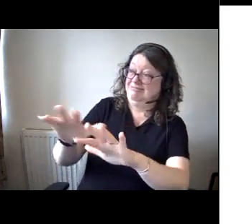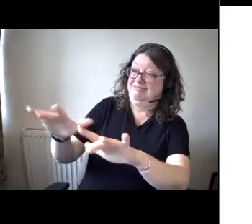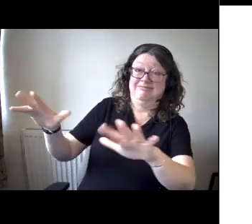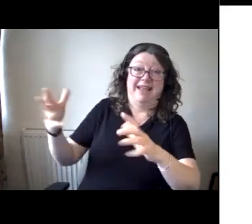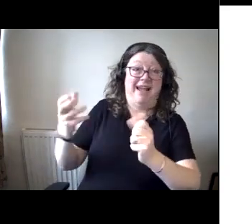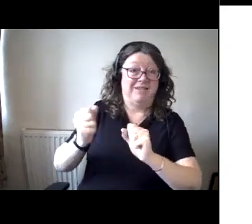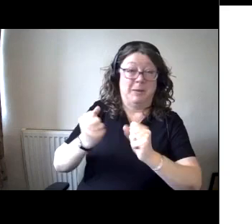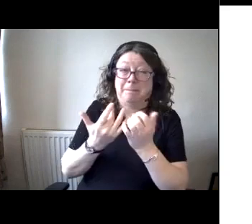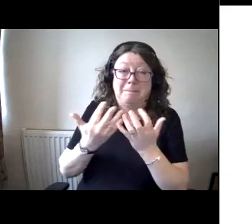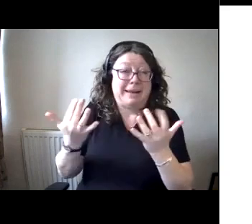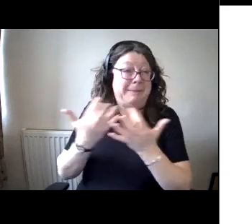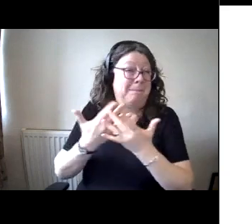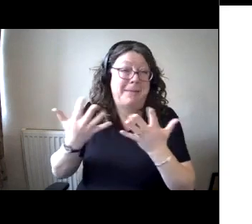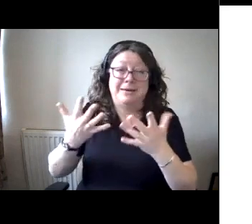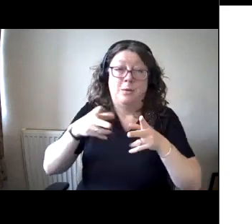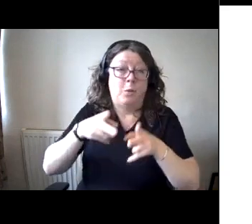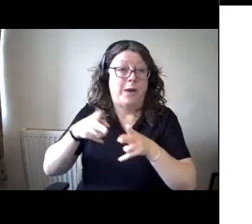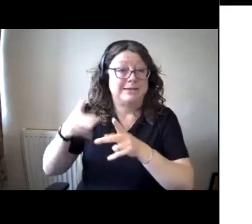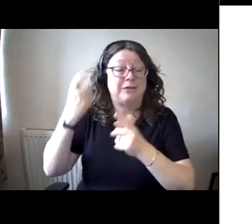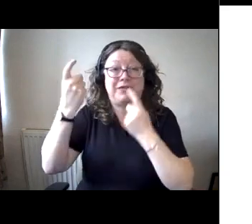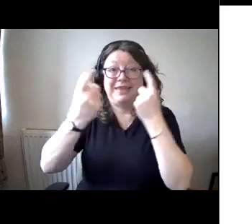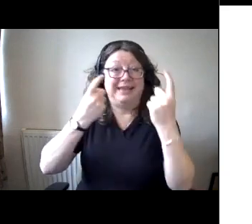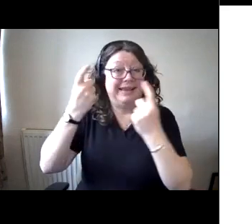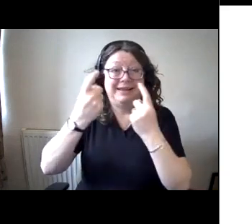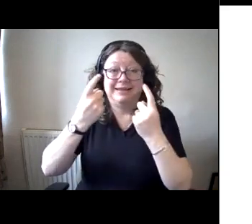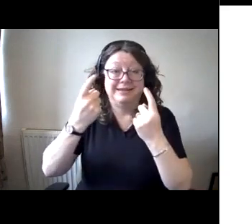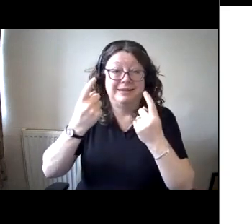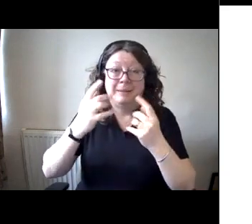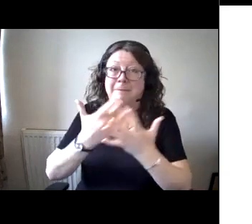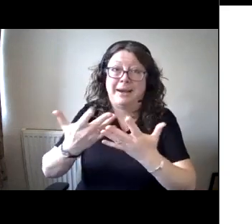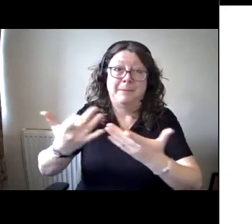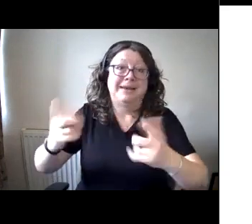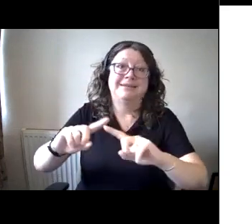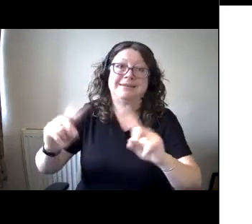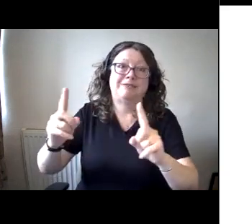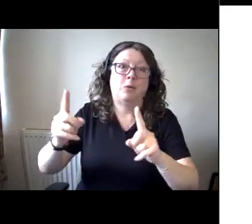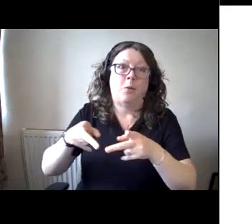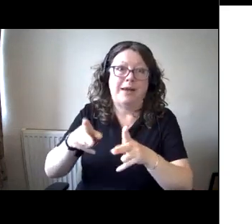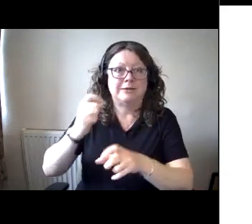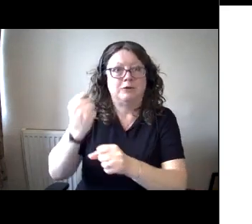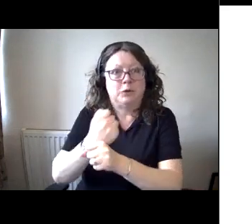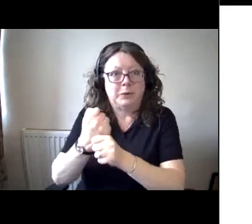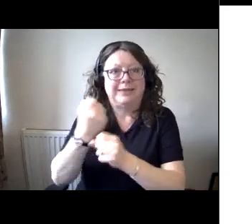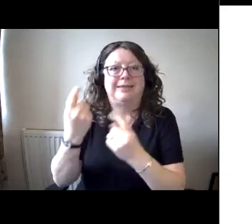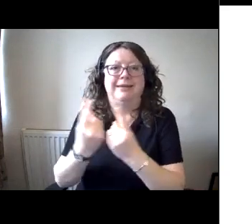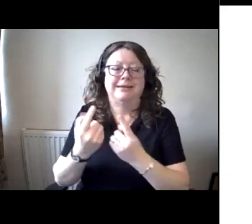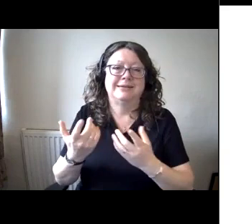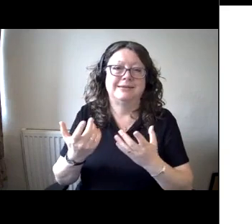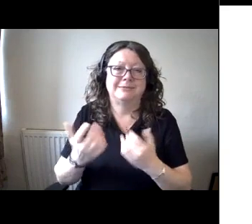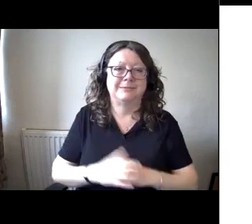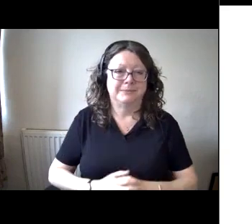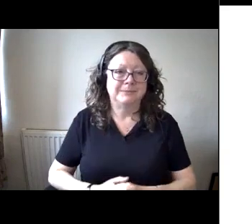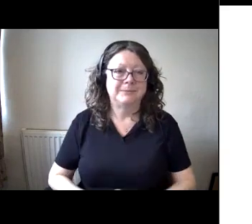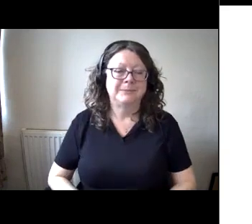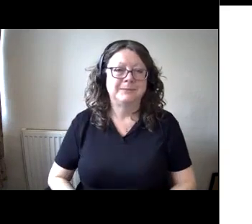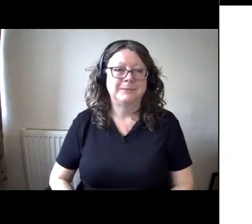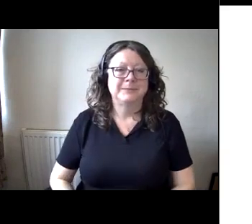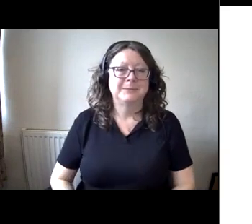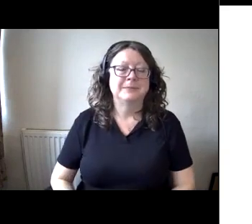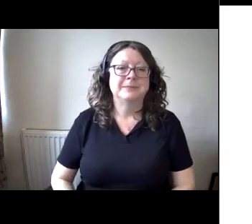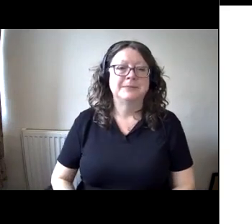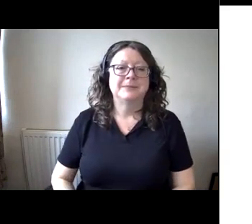thinking. Sorry, there are lots of different ways to do something. So lots of ways of thinking.